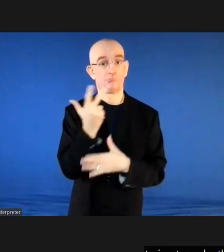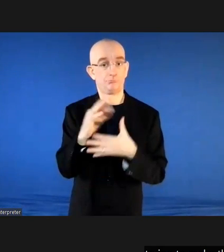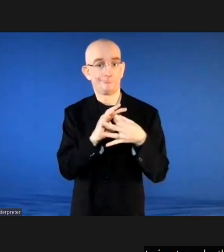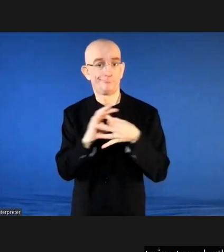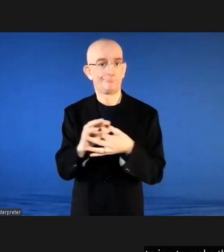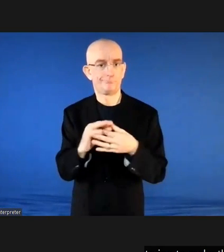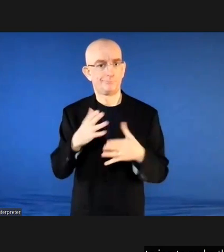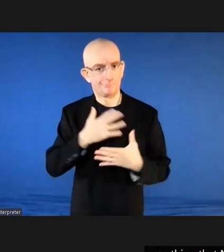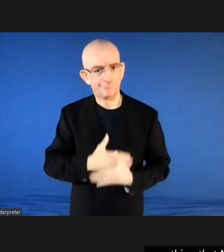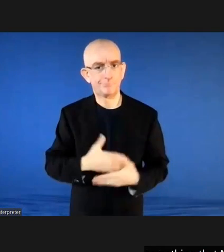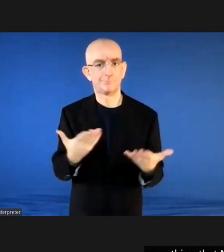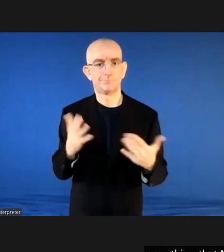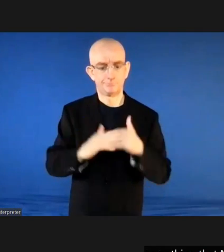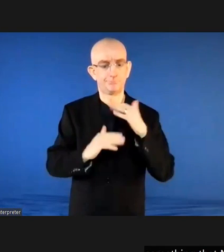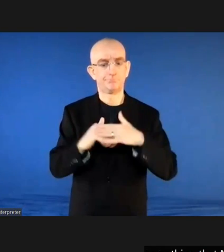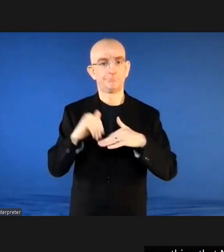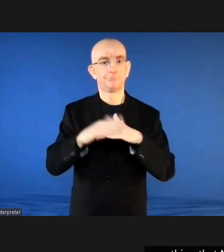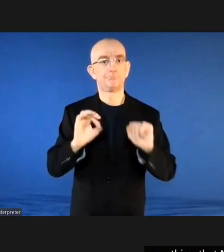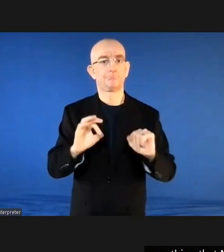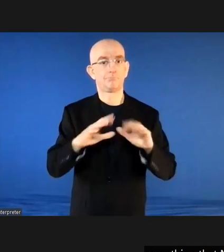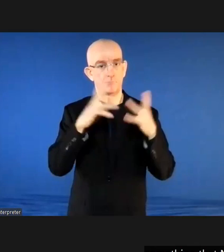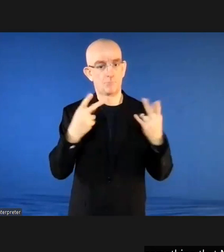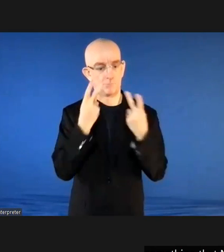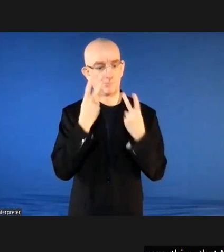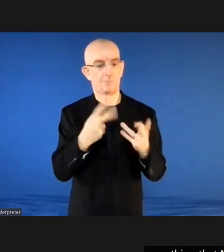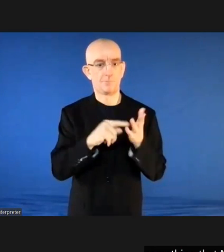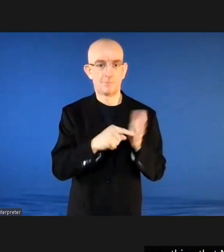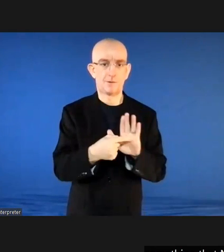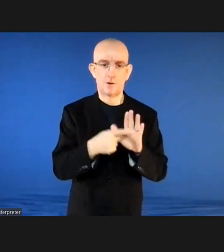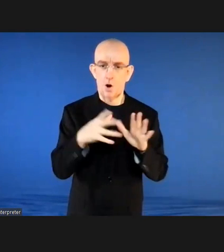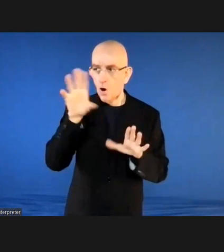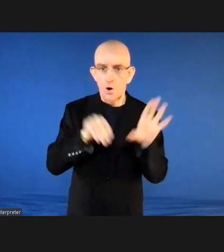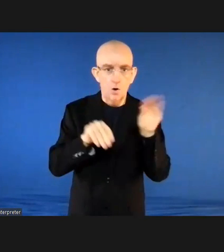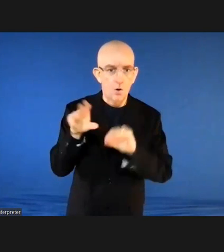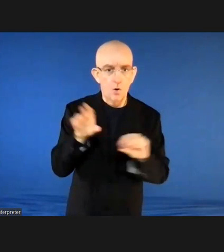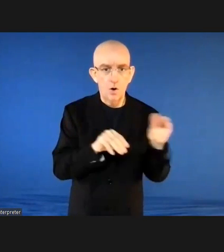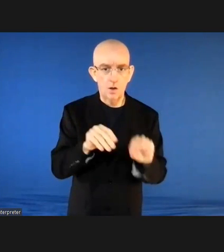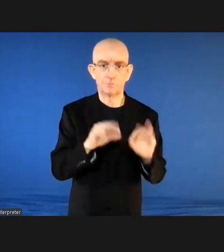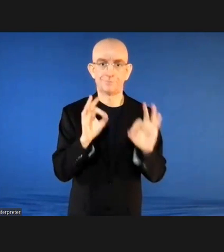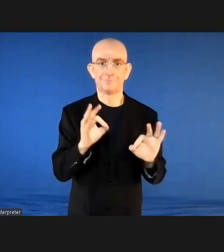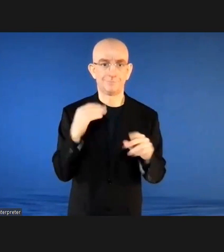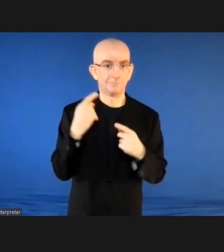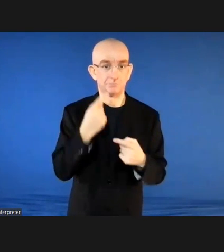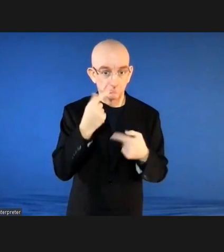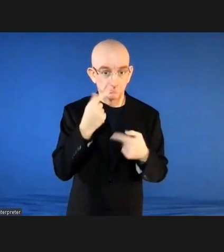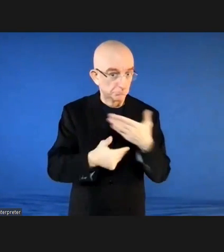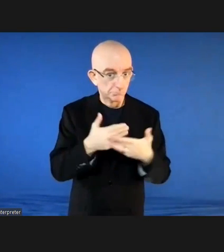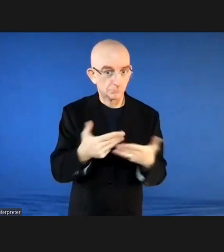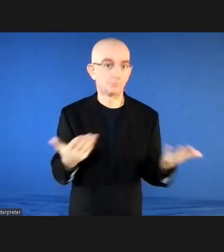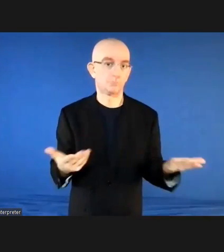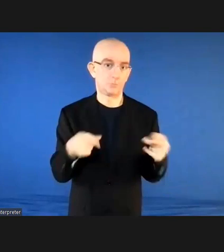So really, country-wide initiative. And it's working in Ethiopia, Nepal and